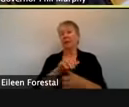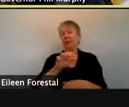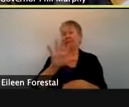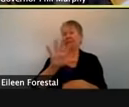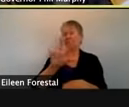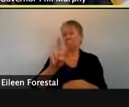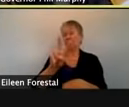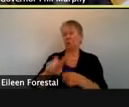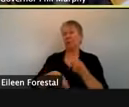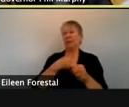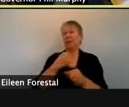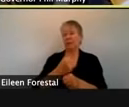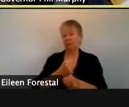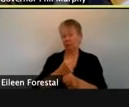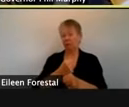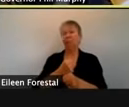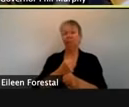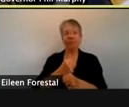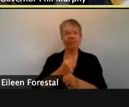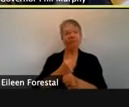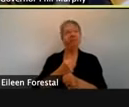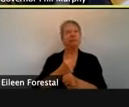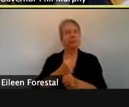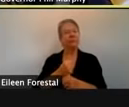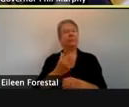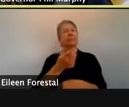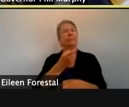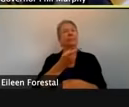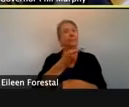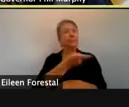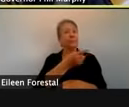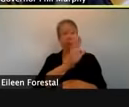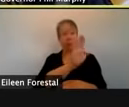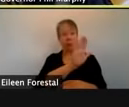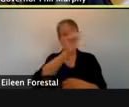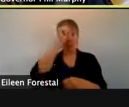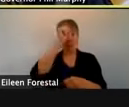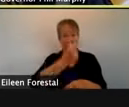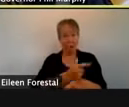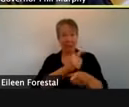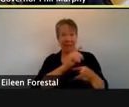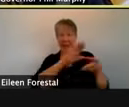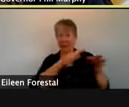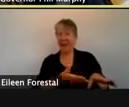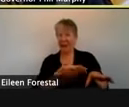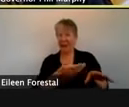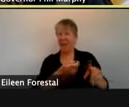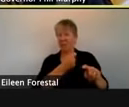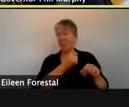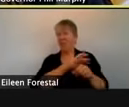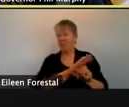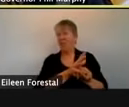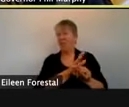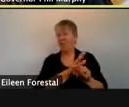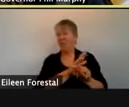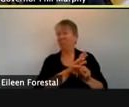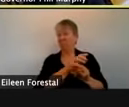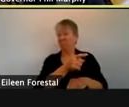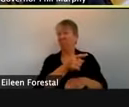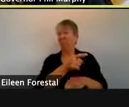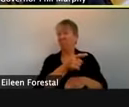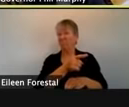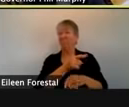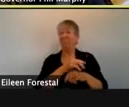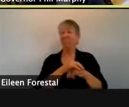brother, Stephen, to COVID. Stephen lived in Florida. He also leaves behind his children, Catherine, who's an obstetrician in New